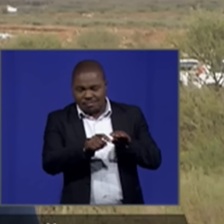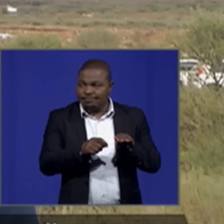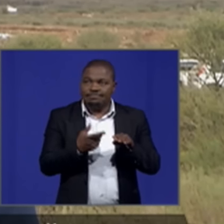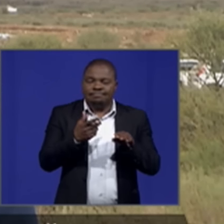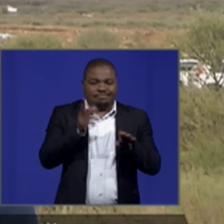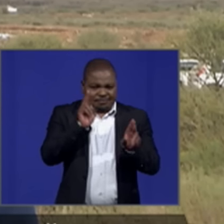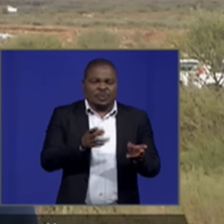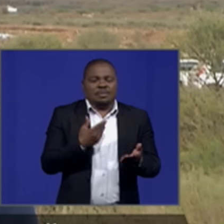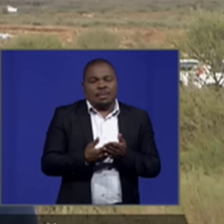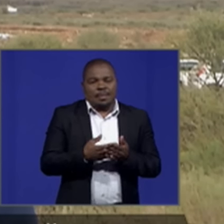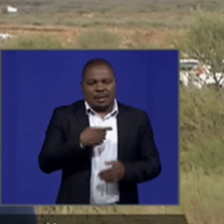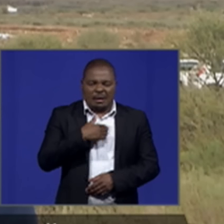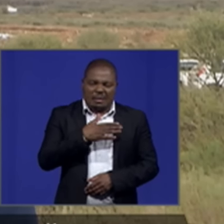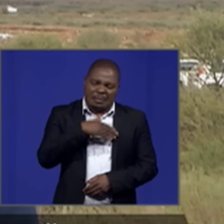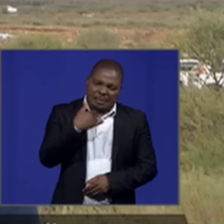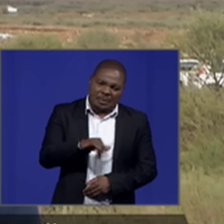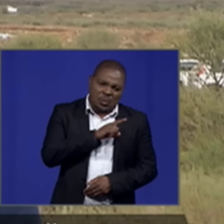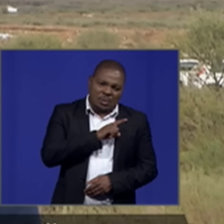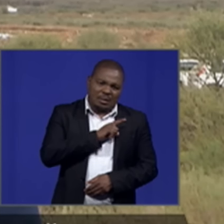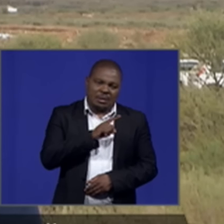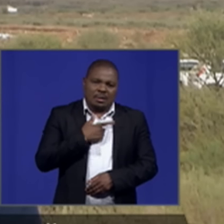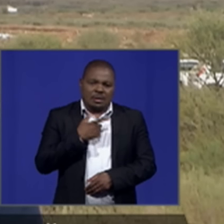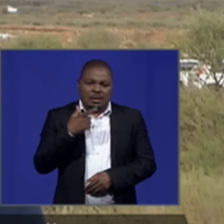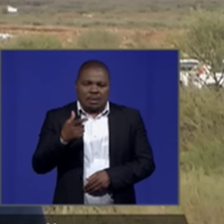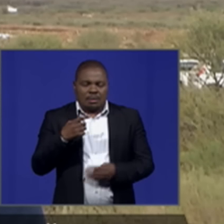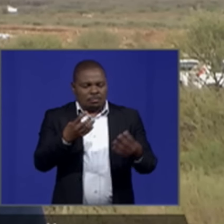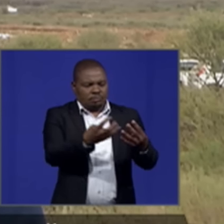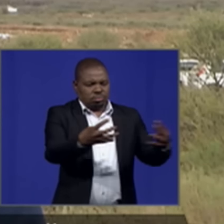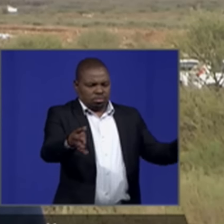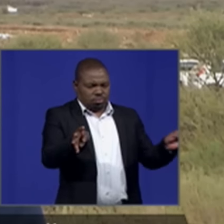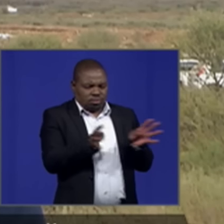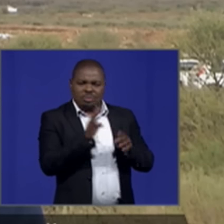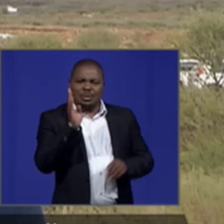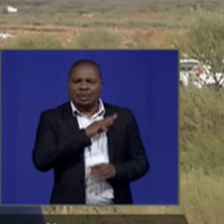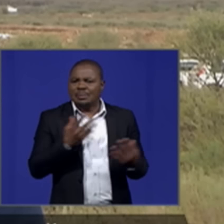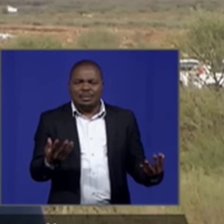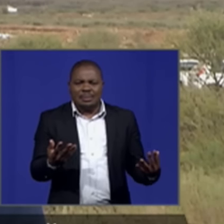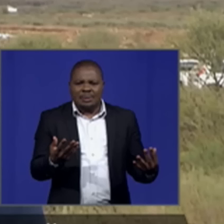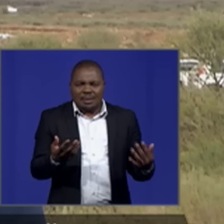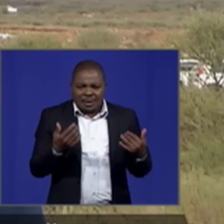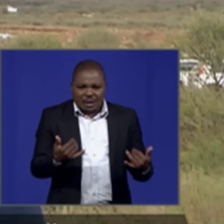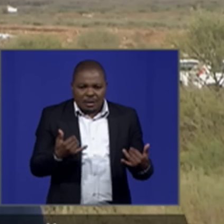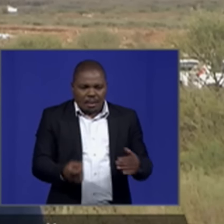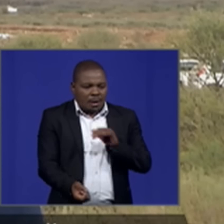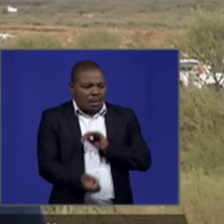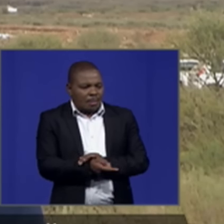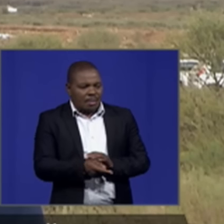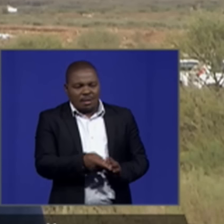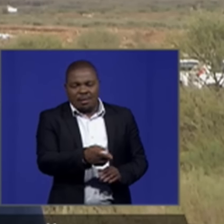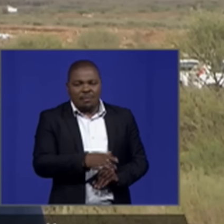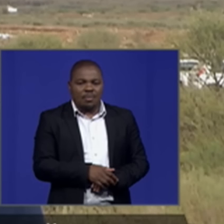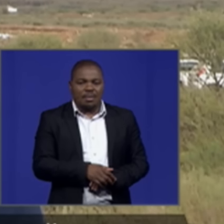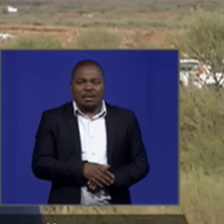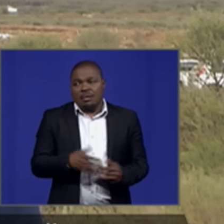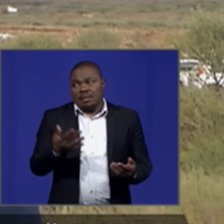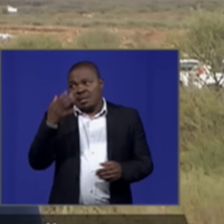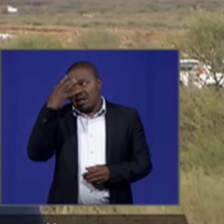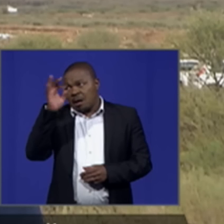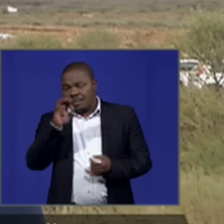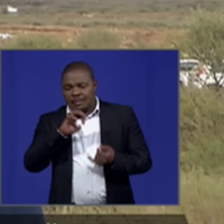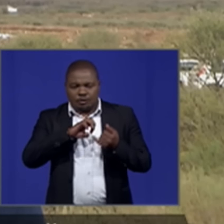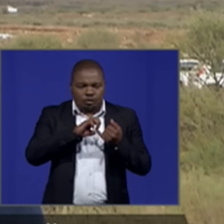re thuse botle gore ga e seng ke e tsamaye e kampelele go itlhela le gompieno ya ka tirago le diragetse yana ga gona matsapa a